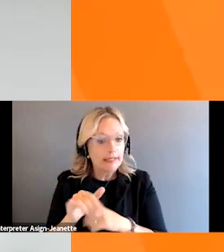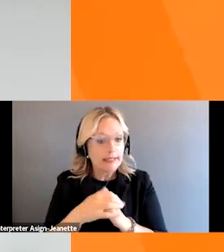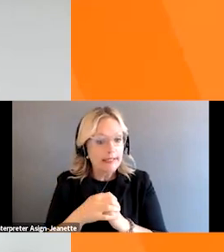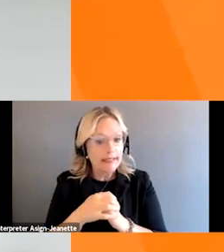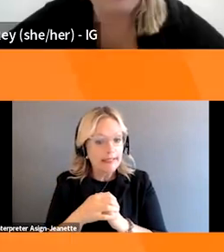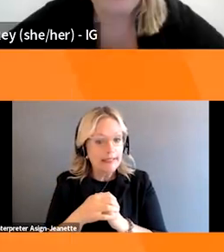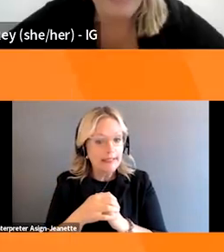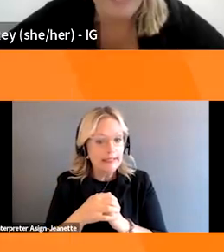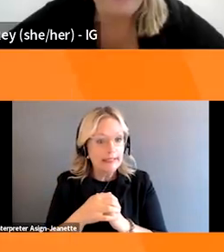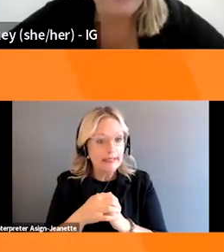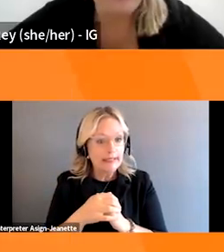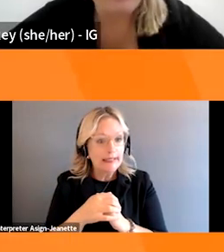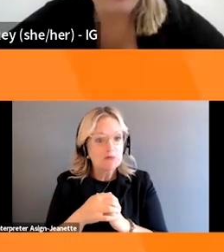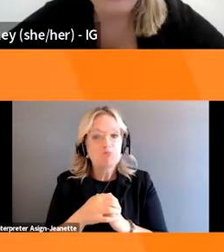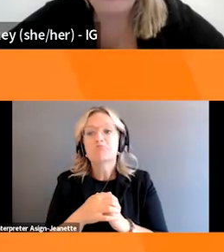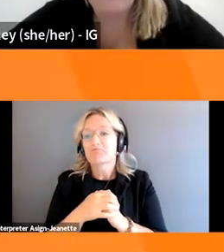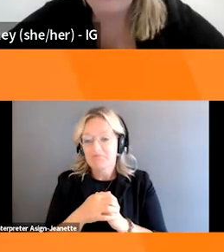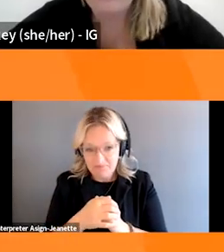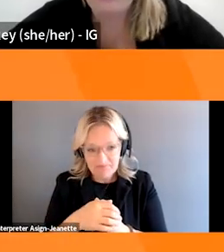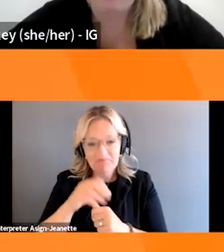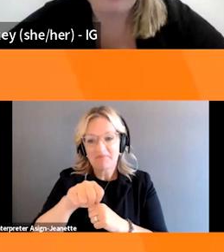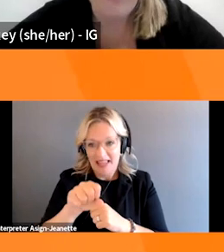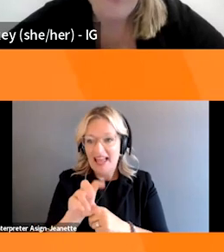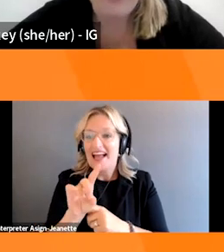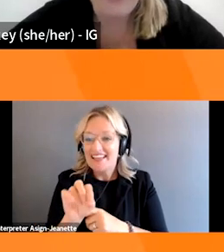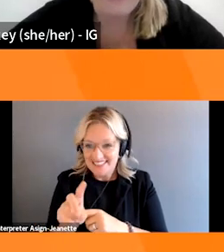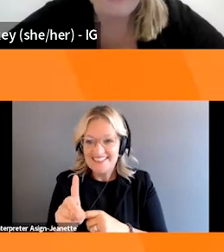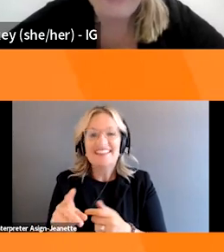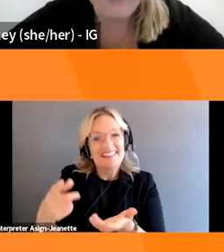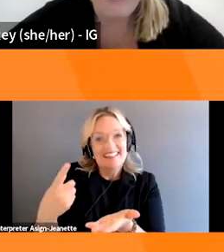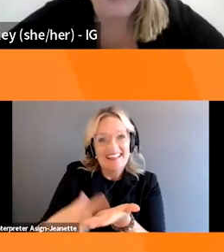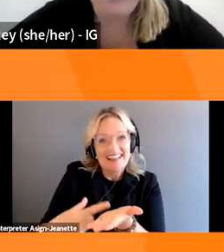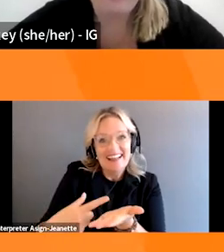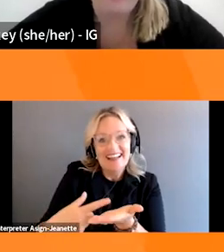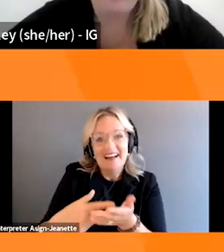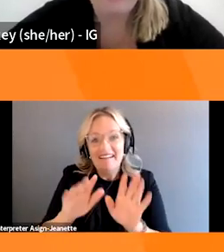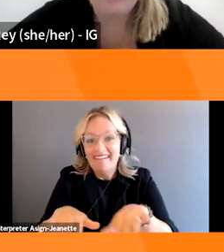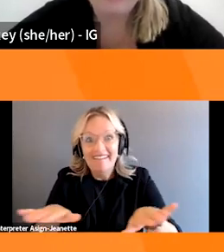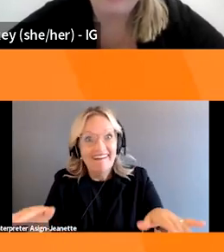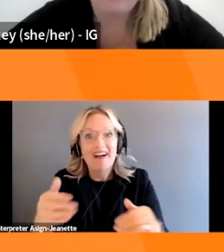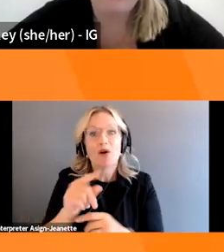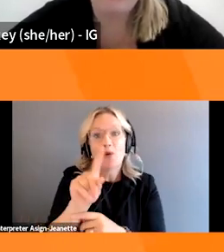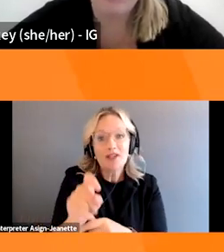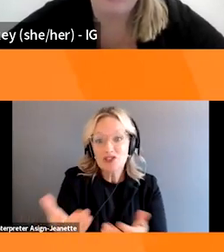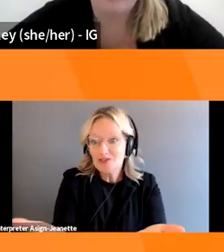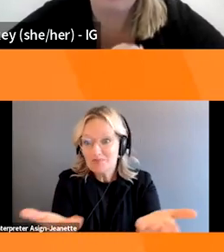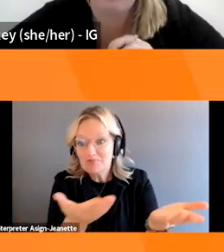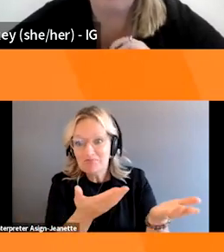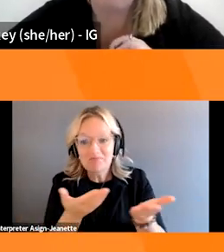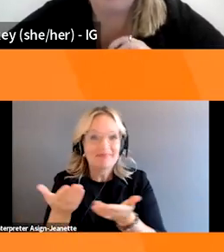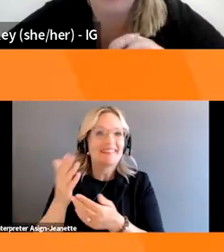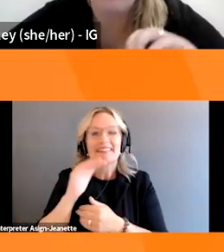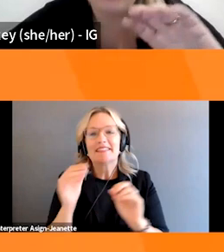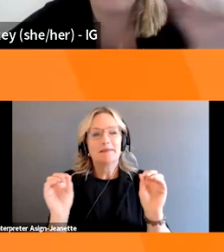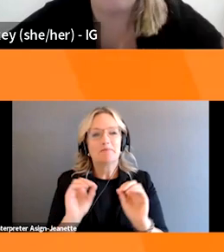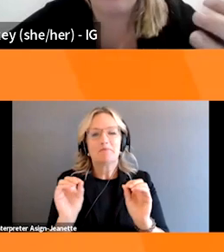going to do, because we've been asking for some questions. You did get through a whole lot of information. So we